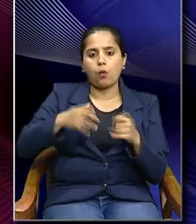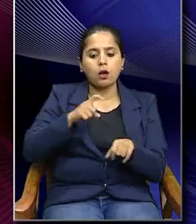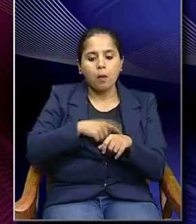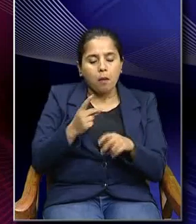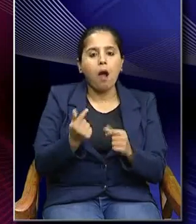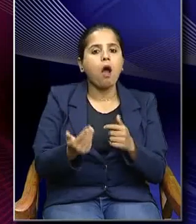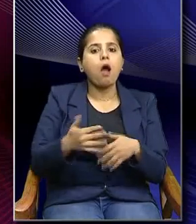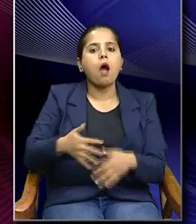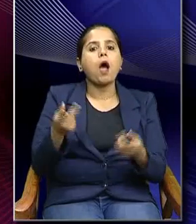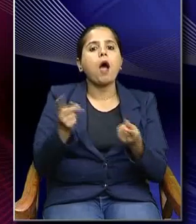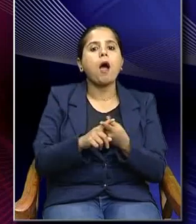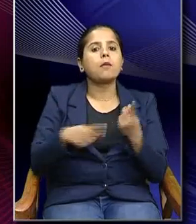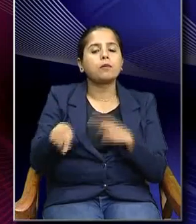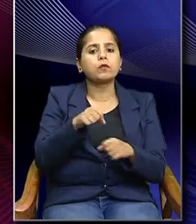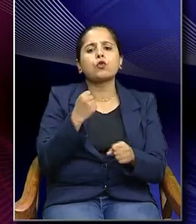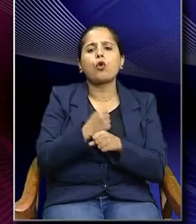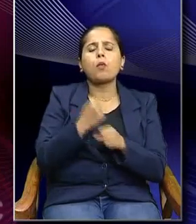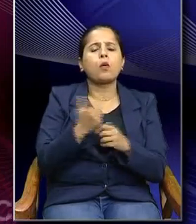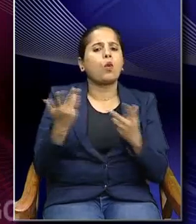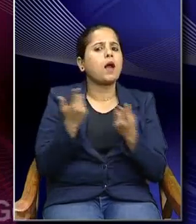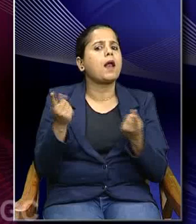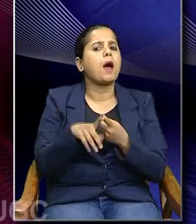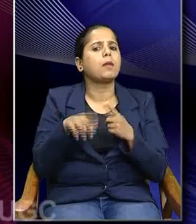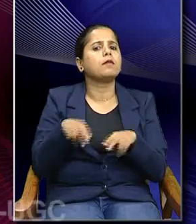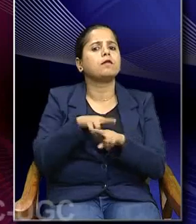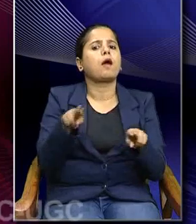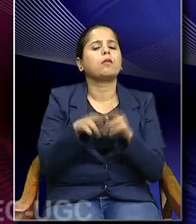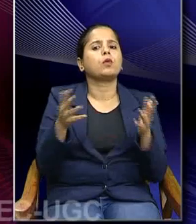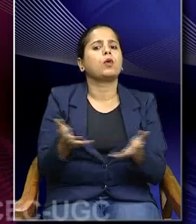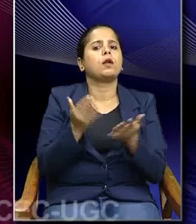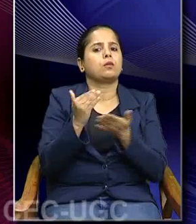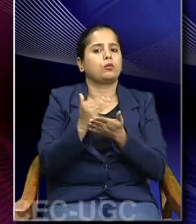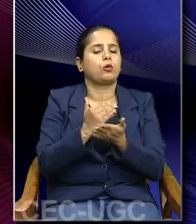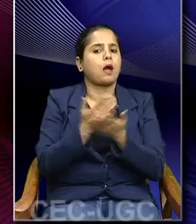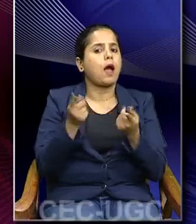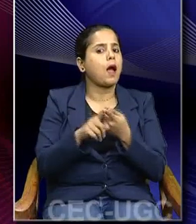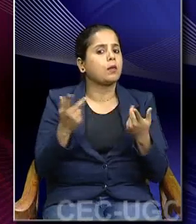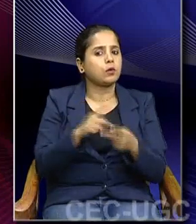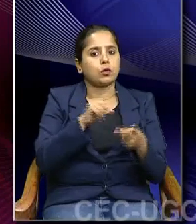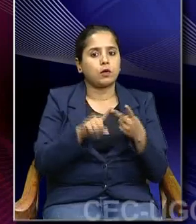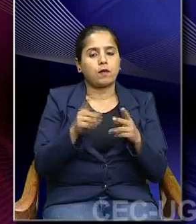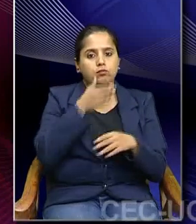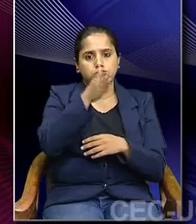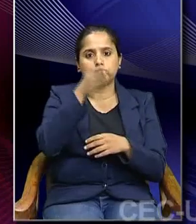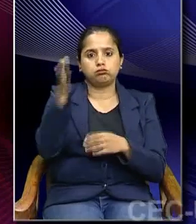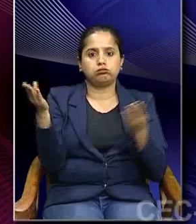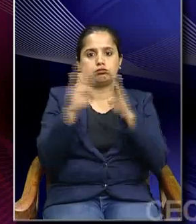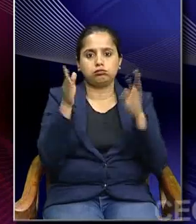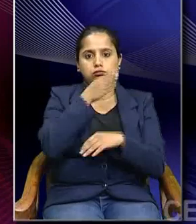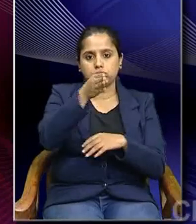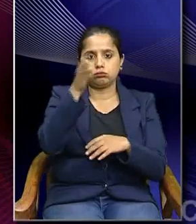what are the ways in which the government has implemented family welfare program? One is door-to-door campaign,